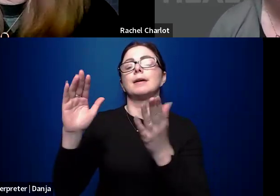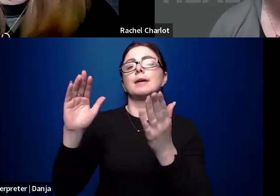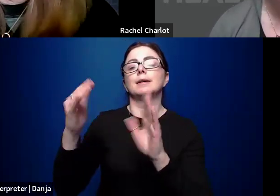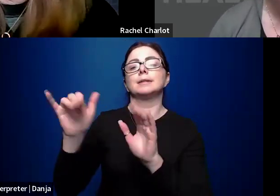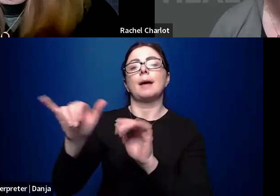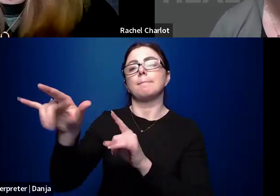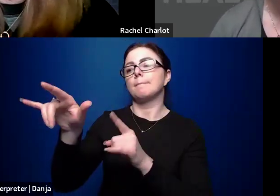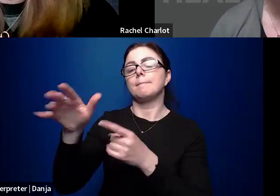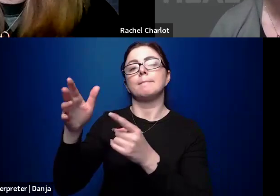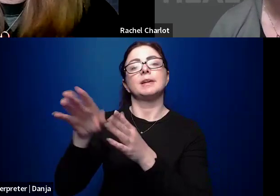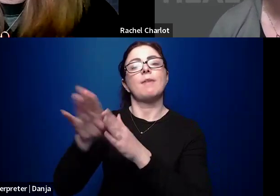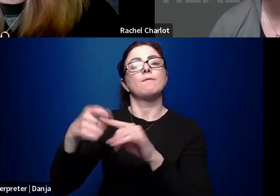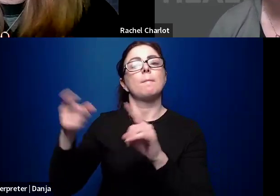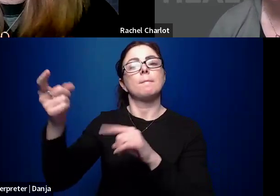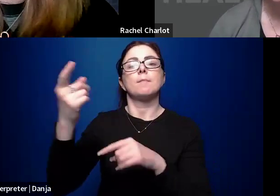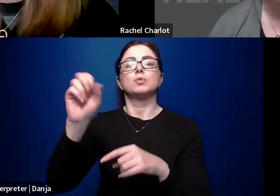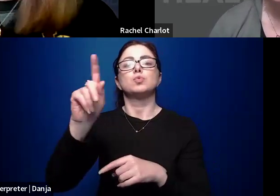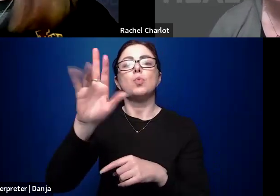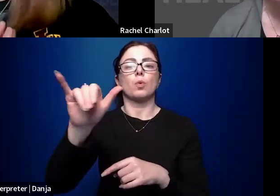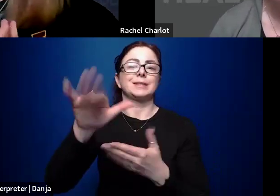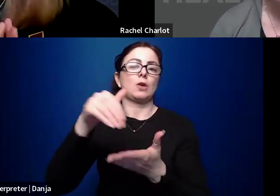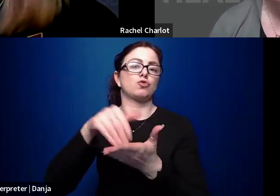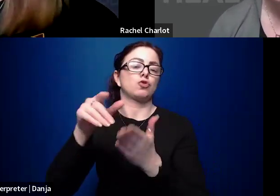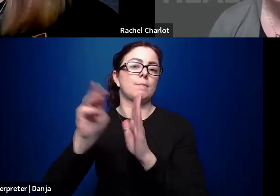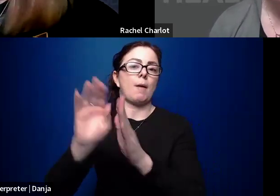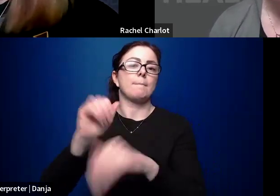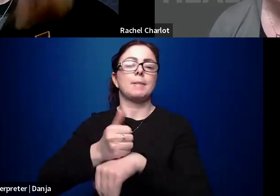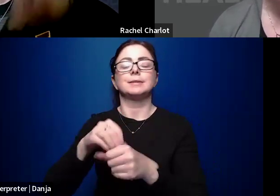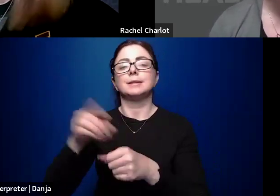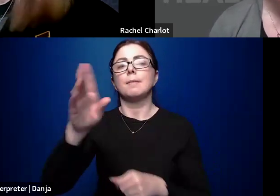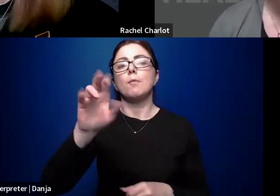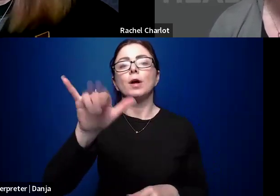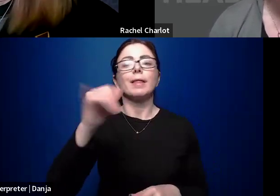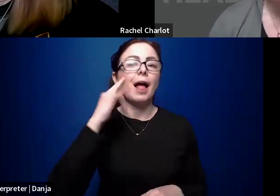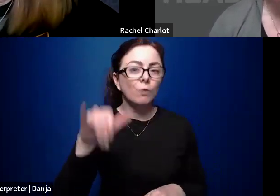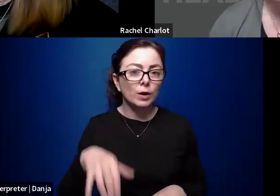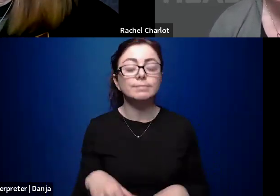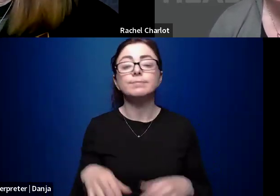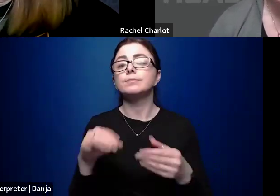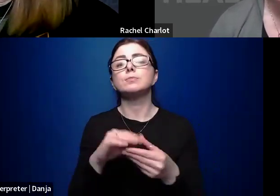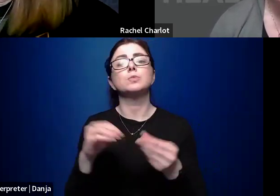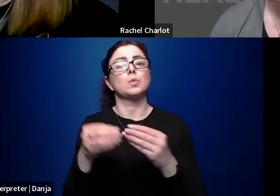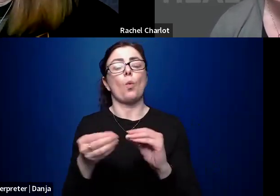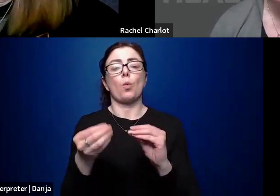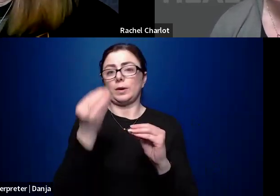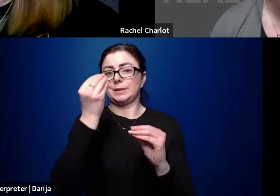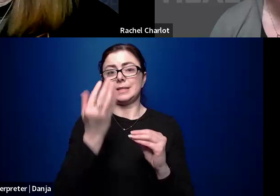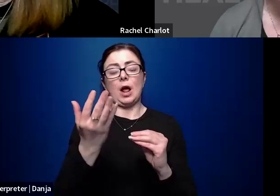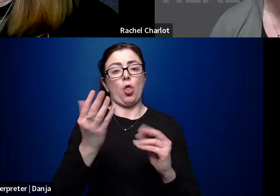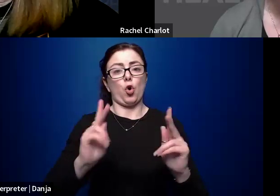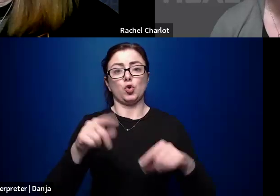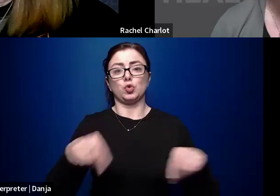And storytellers choose to reflect on their journey as a parent and share the intimate parts of their struggles to